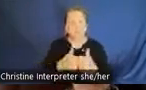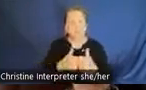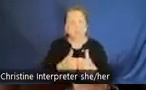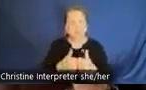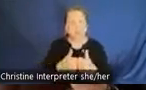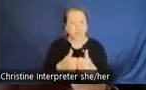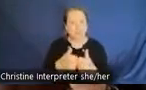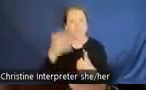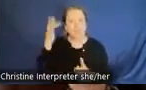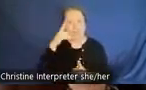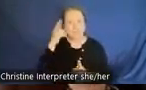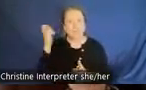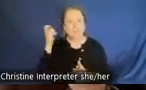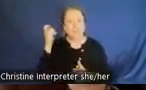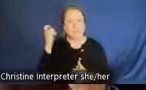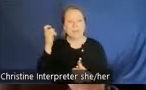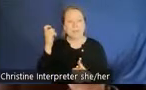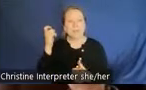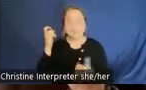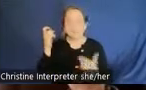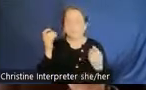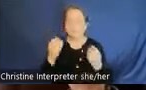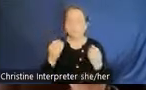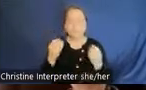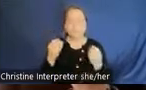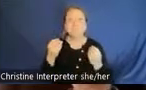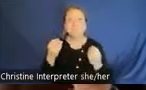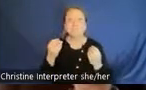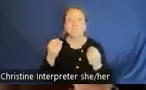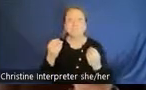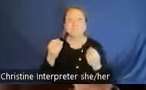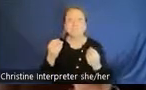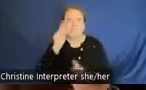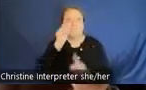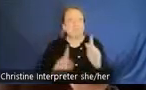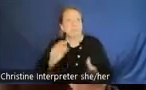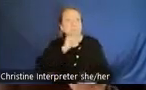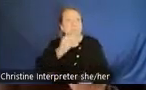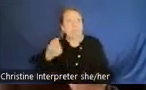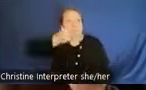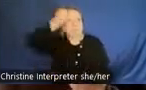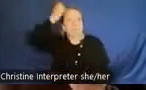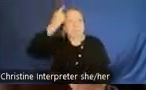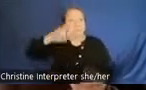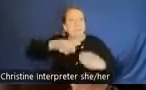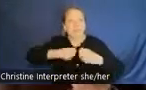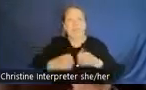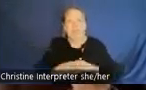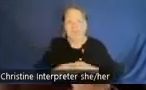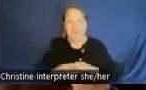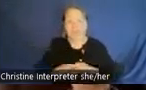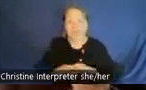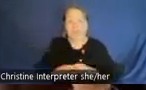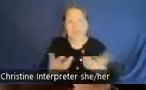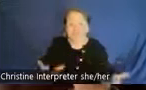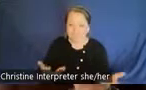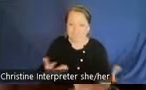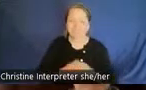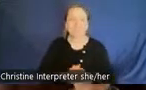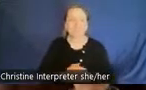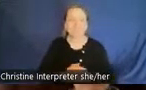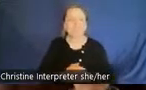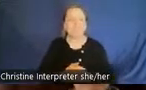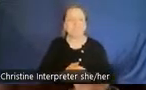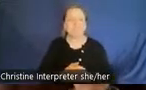of how many different people would need to understand the problem in order to make housing safe. Next slide,